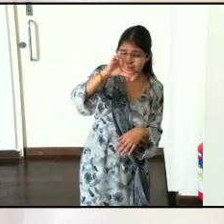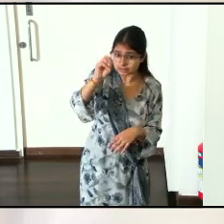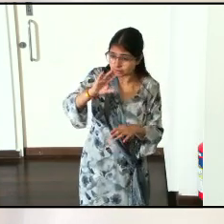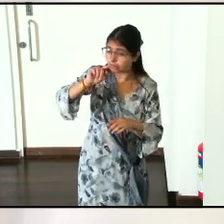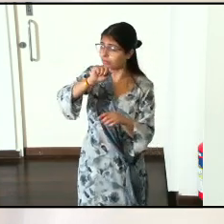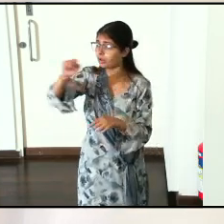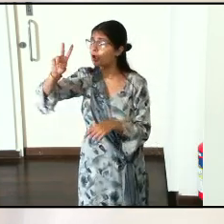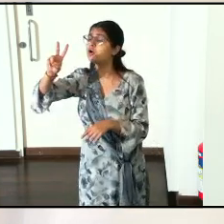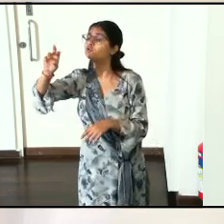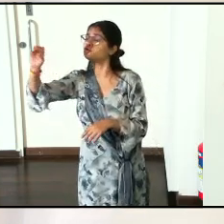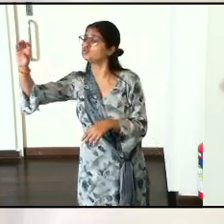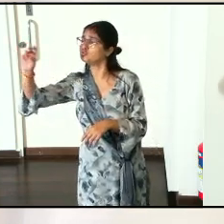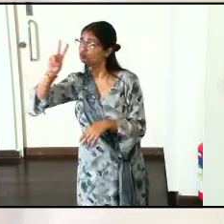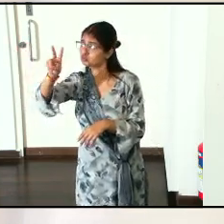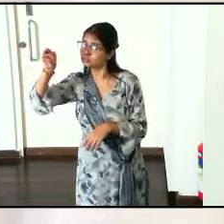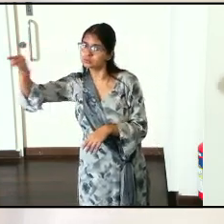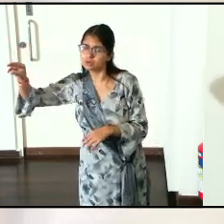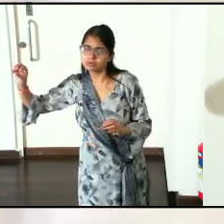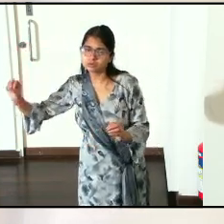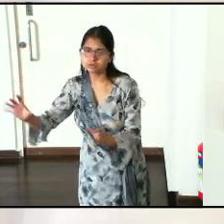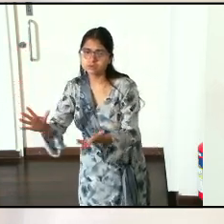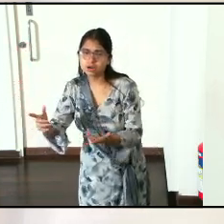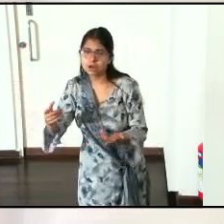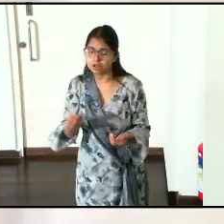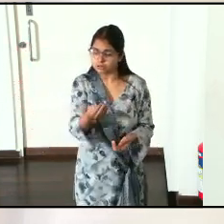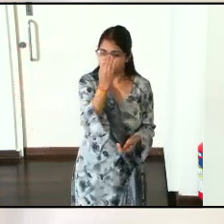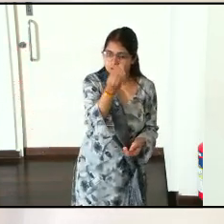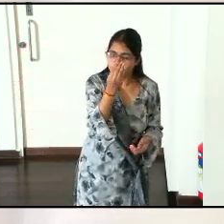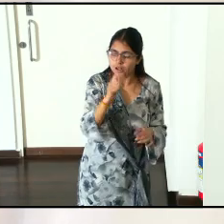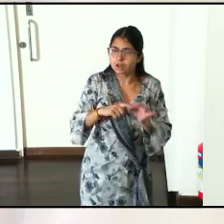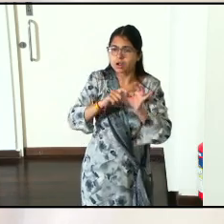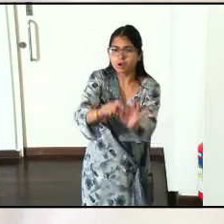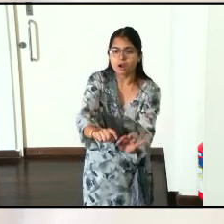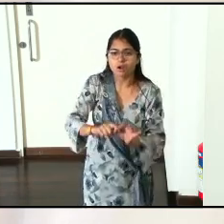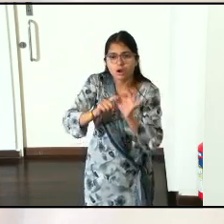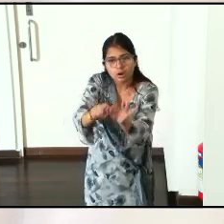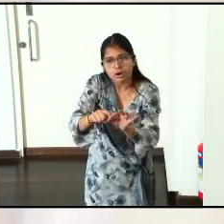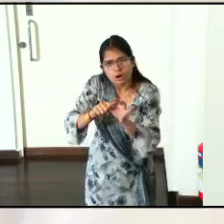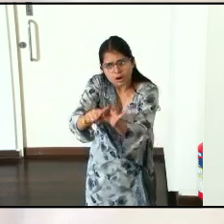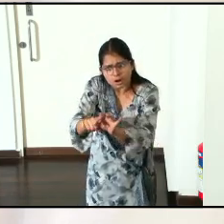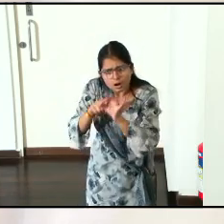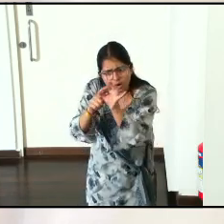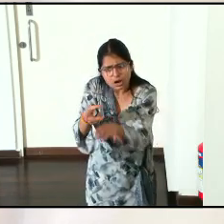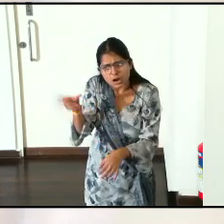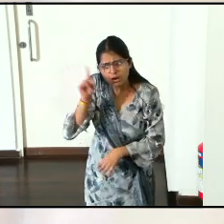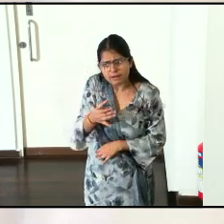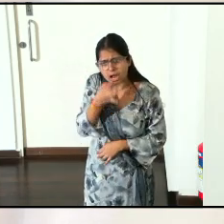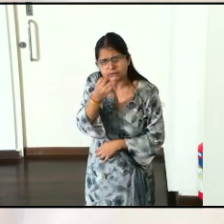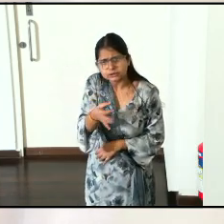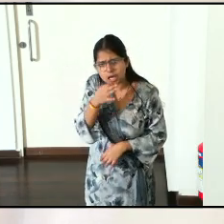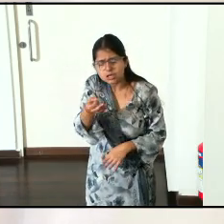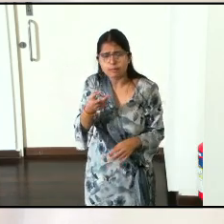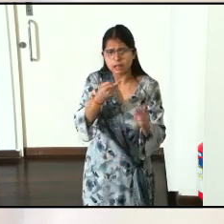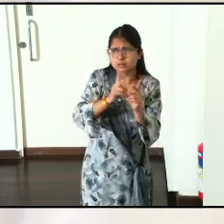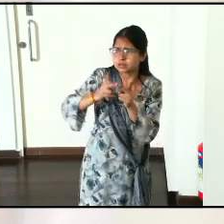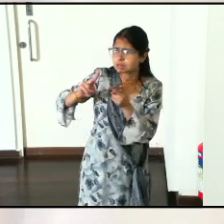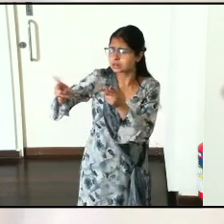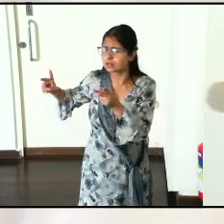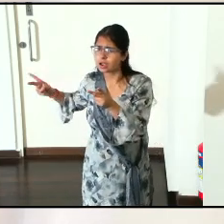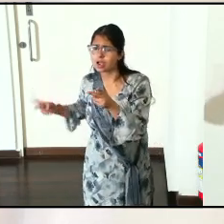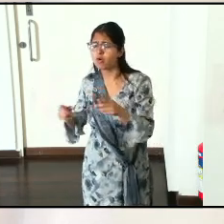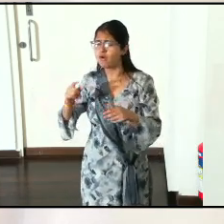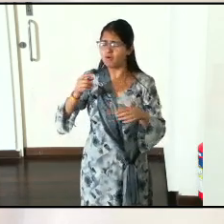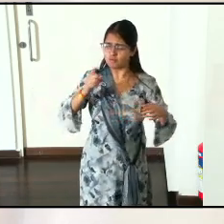time when the question of religion is being addressed again and again and again by different kinds of